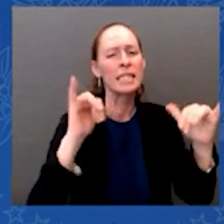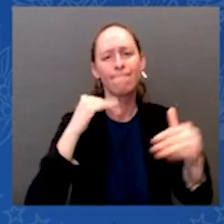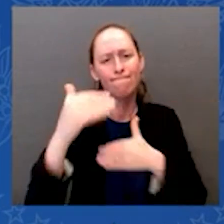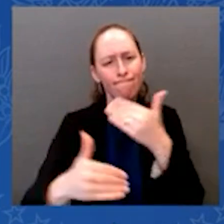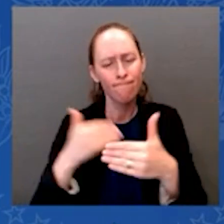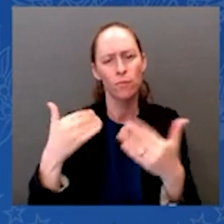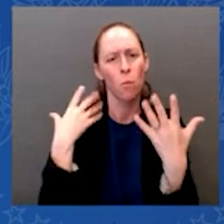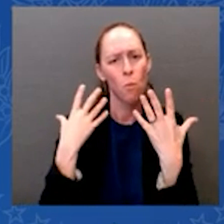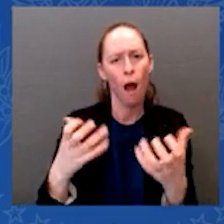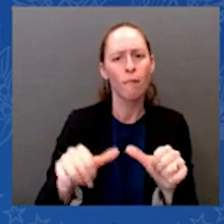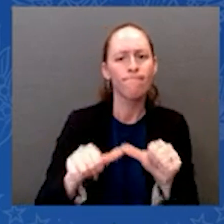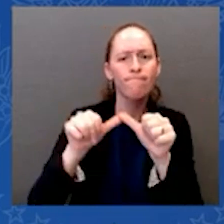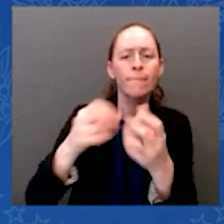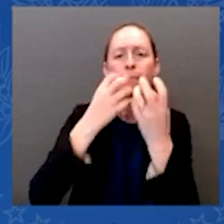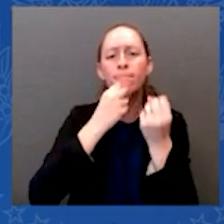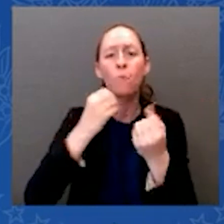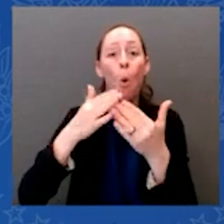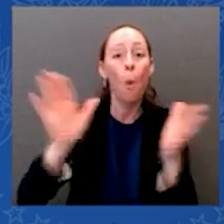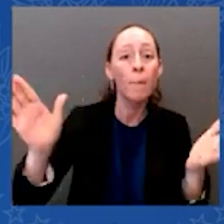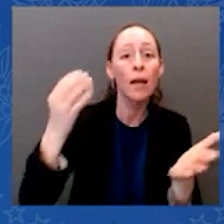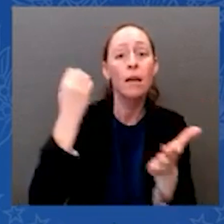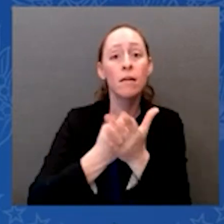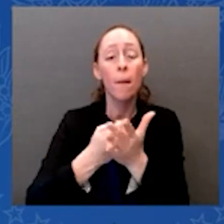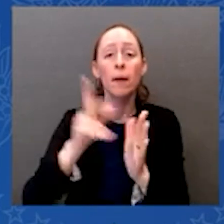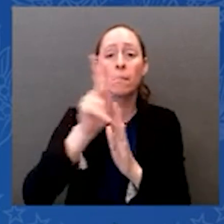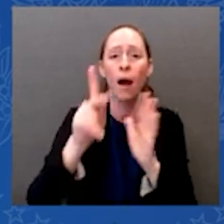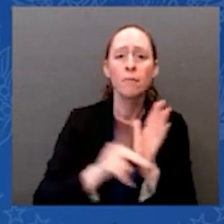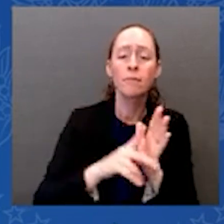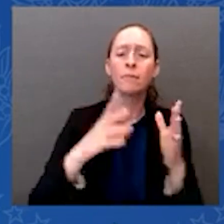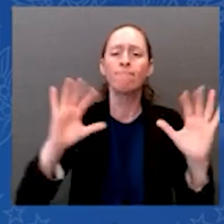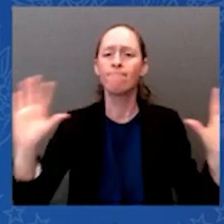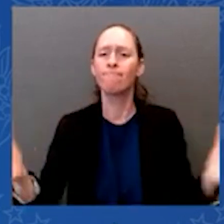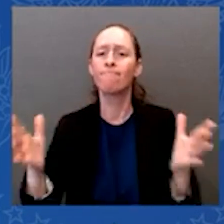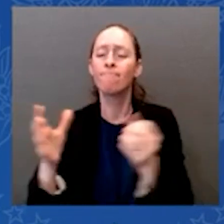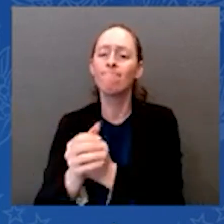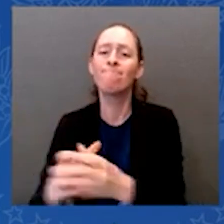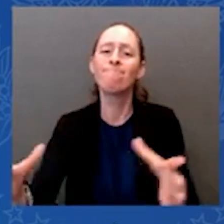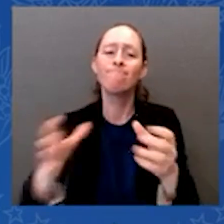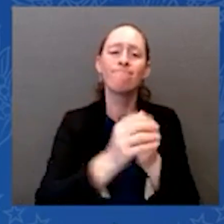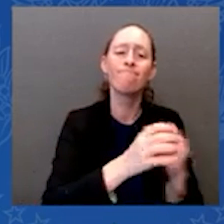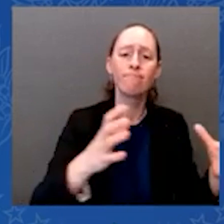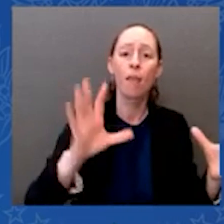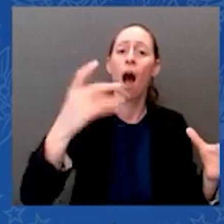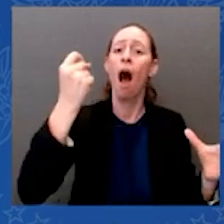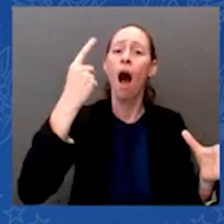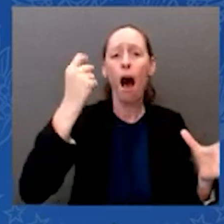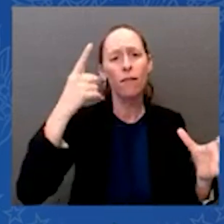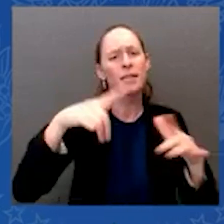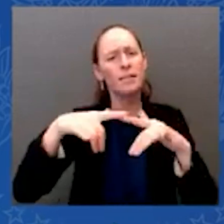resilient and secure. A great deal of the history of our world is going to be written in the Indo-Pacific over the coming years and